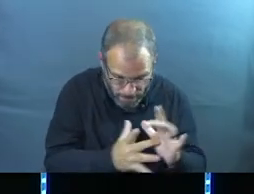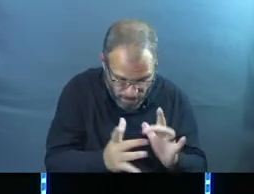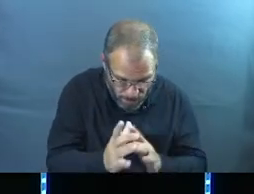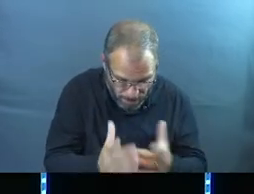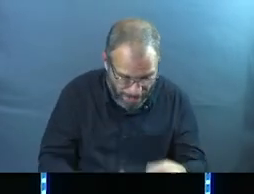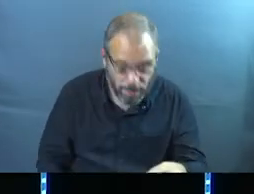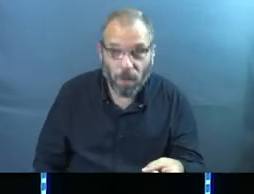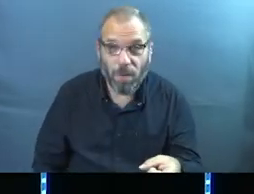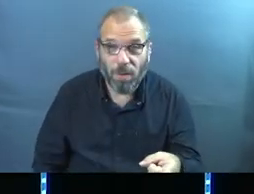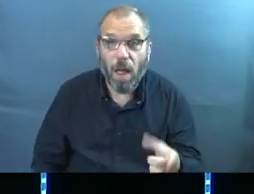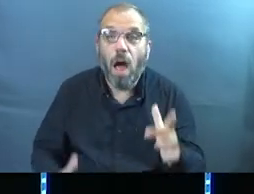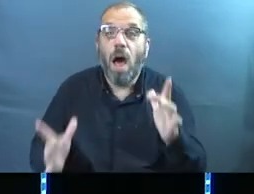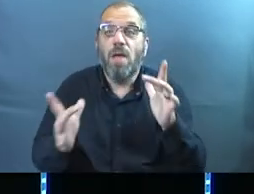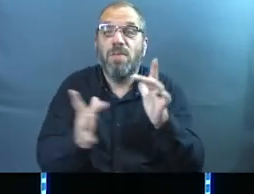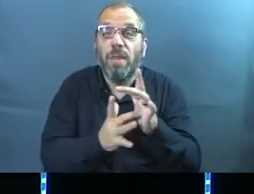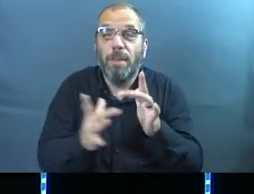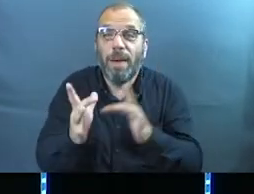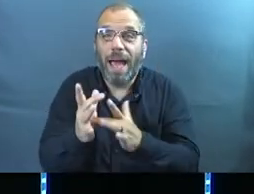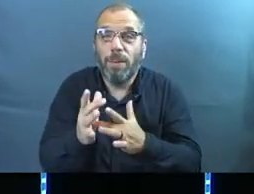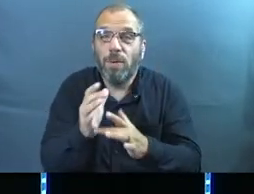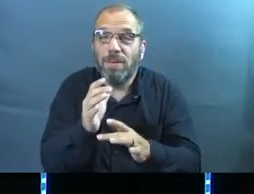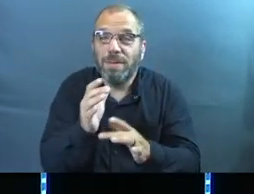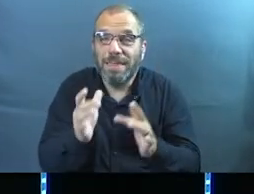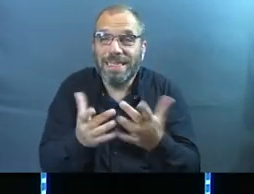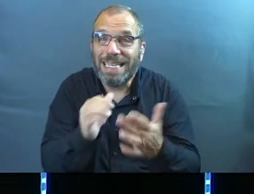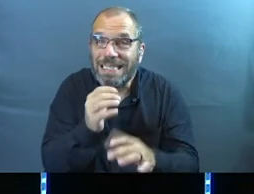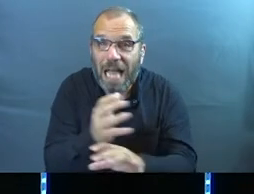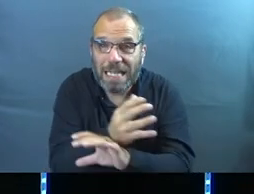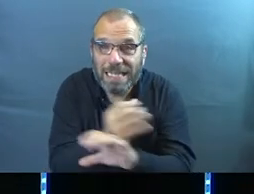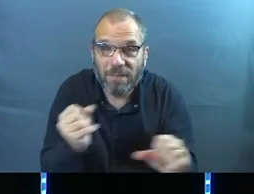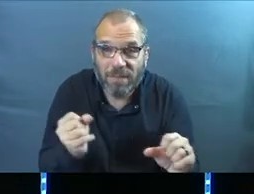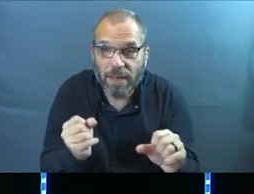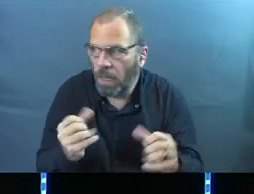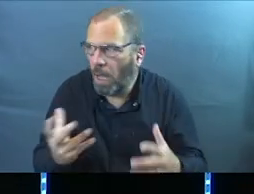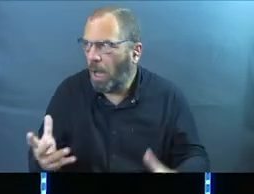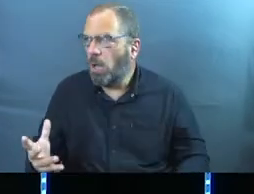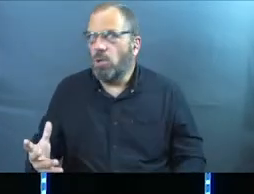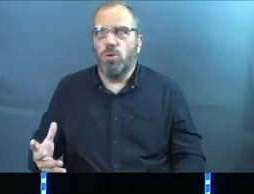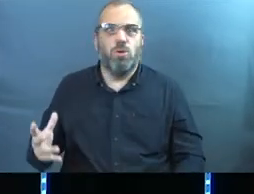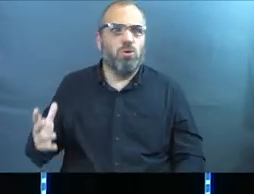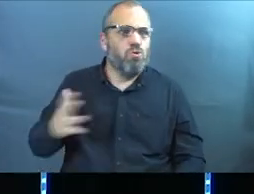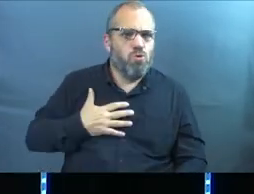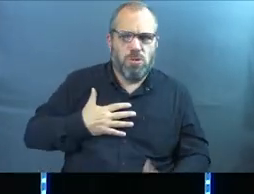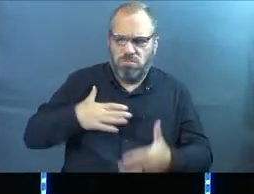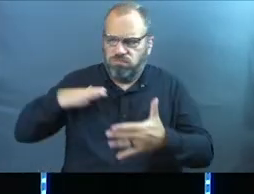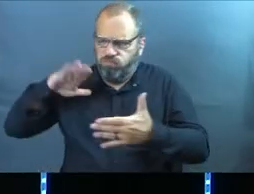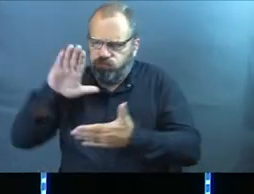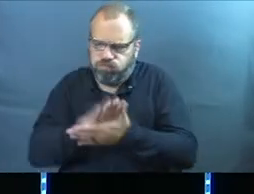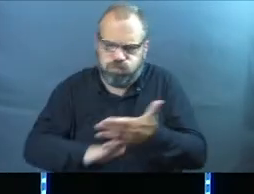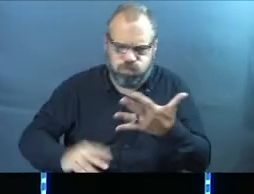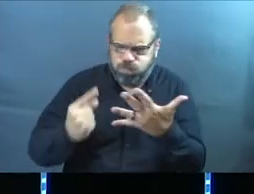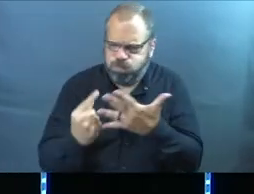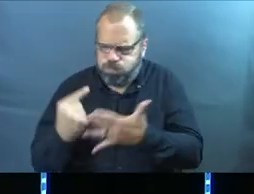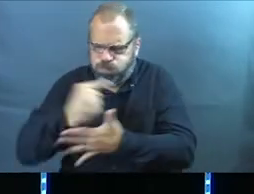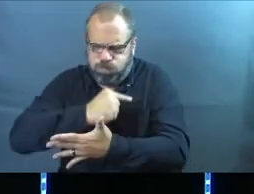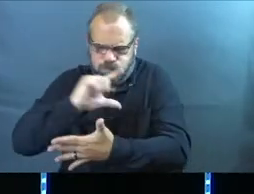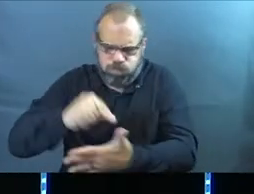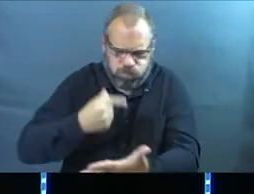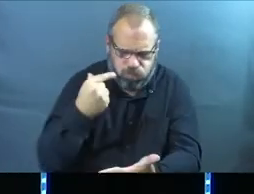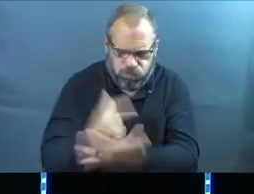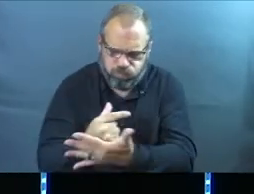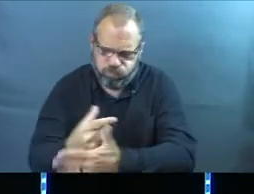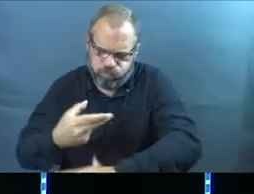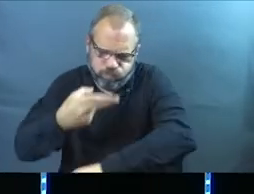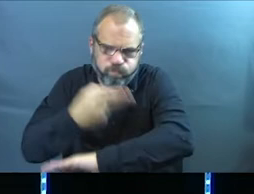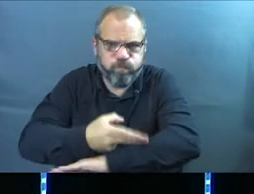Bible. The Bible isn't your salvation. You could be a seminary professor, wonderfully